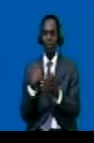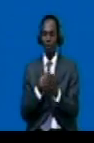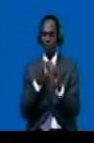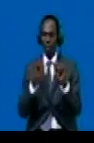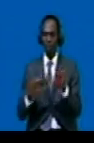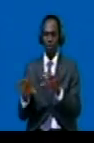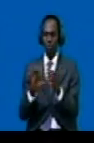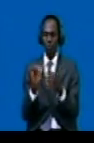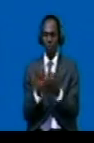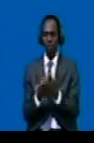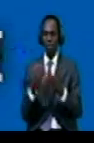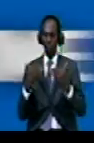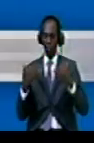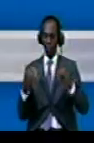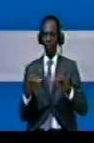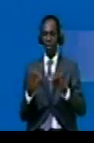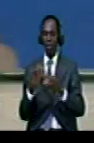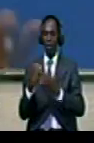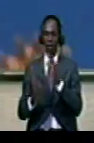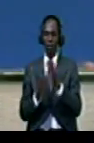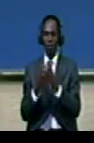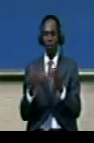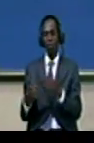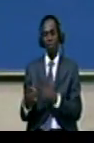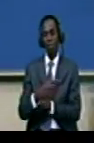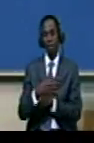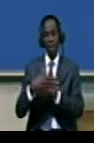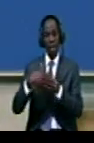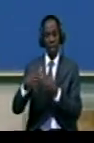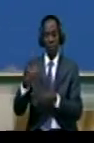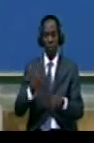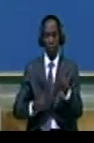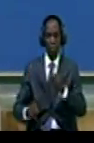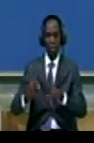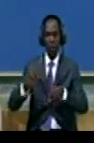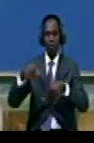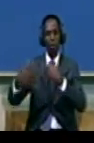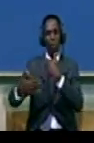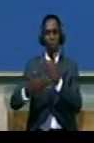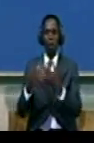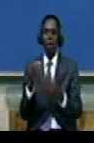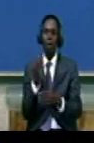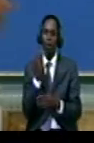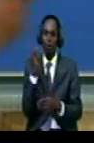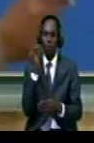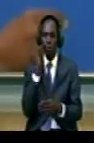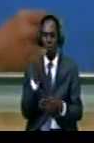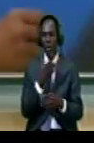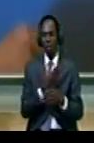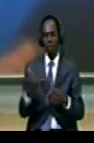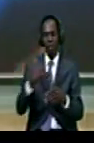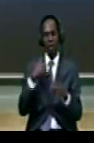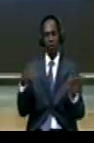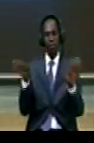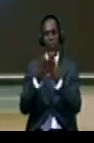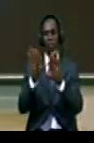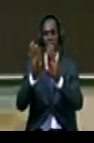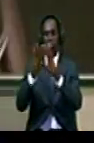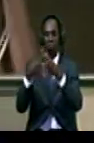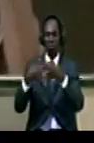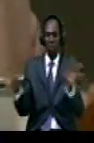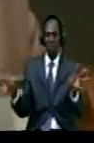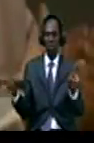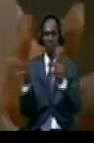limited hours of the day. After people have gone back home and they have locked their gates and locked their